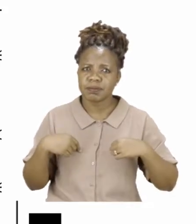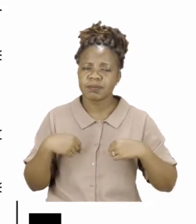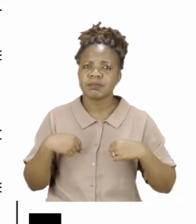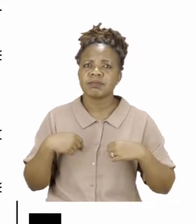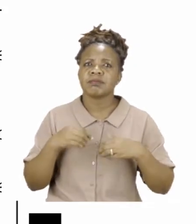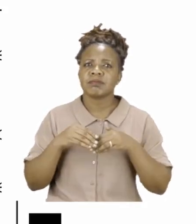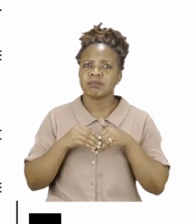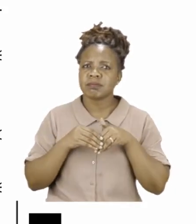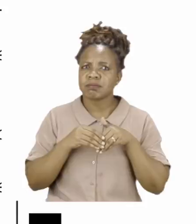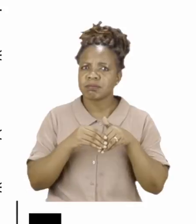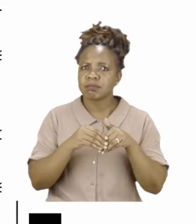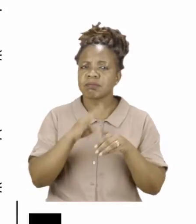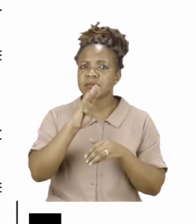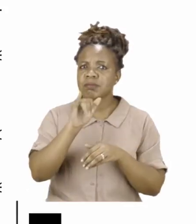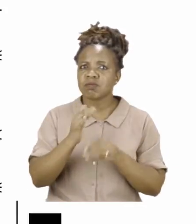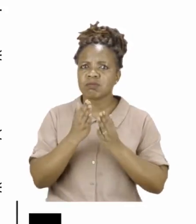the way.